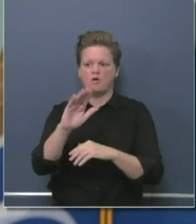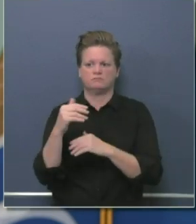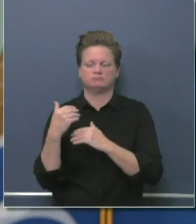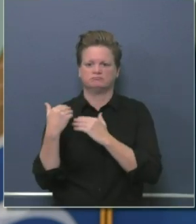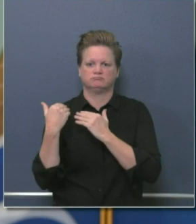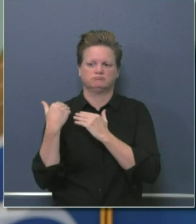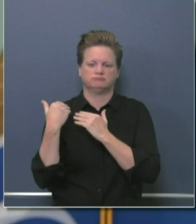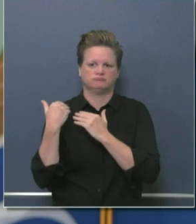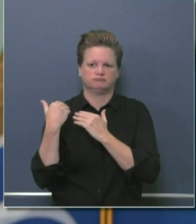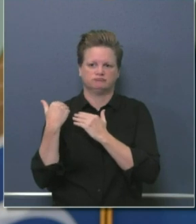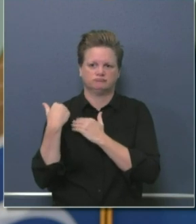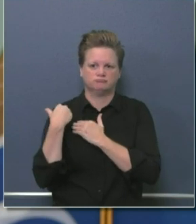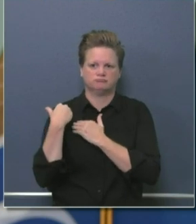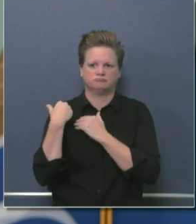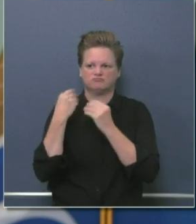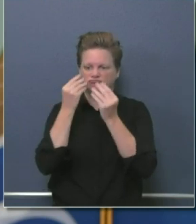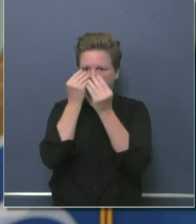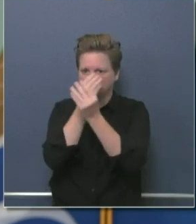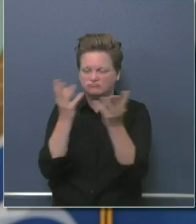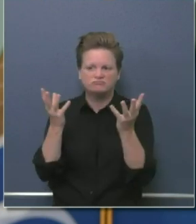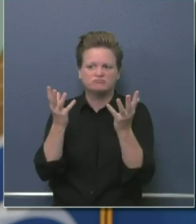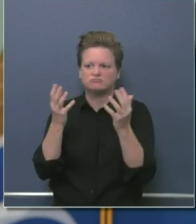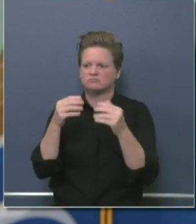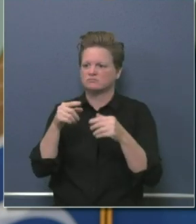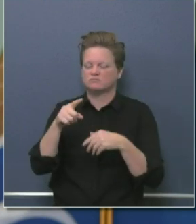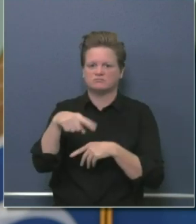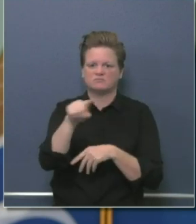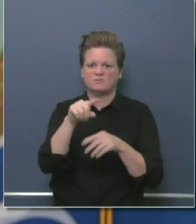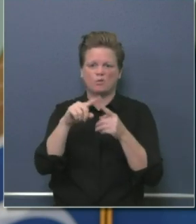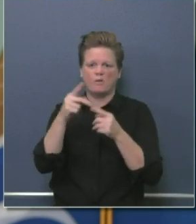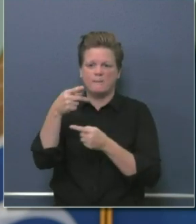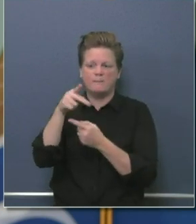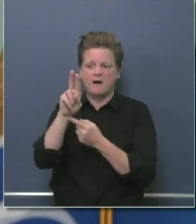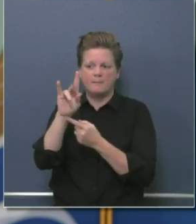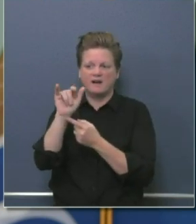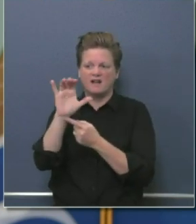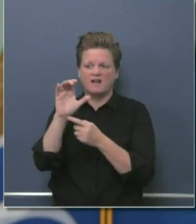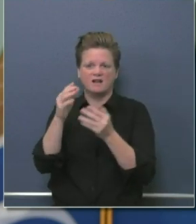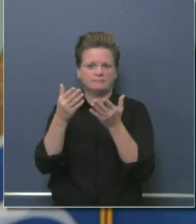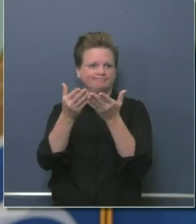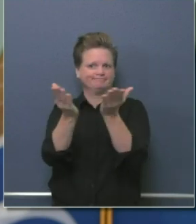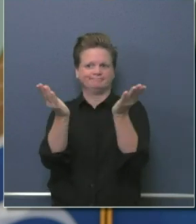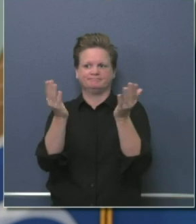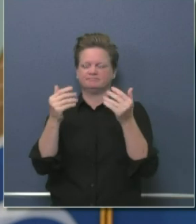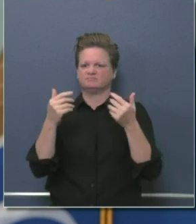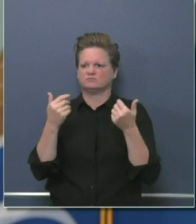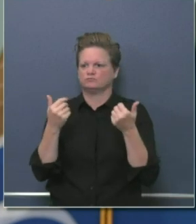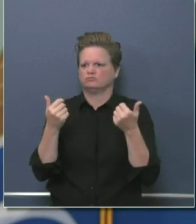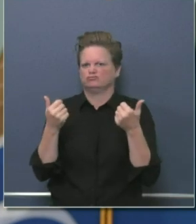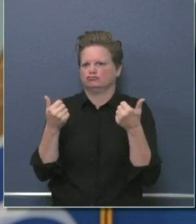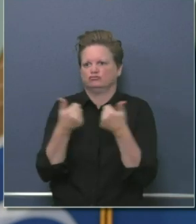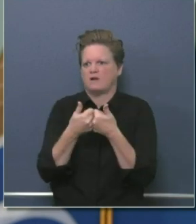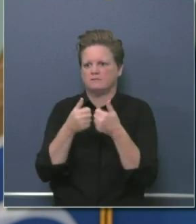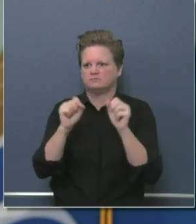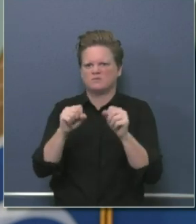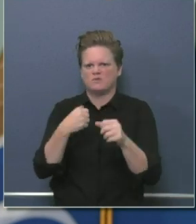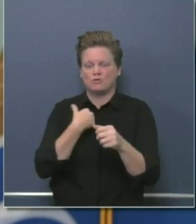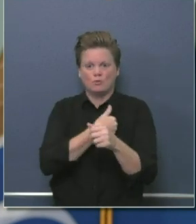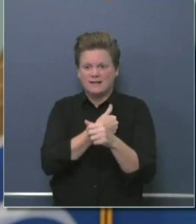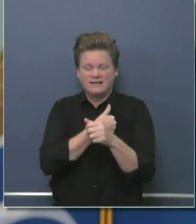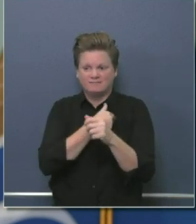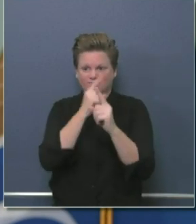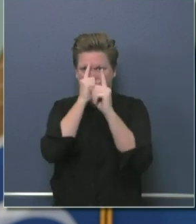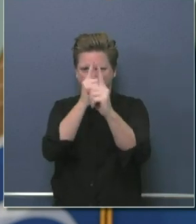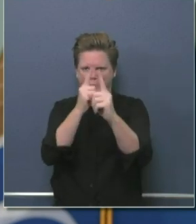to do that work. And so, this is always a challenge, isn't it? We want to be as transparent as possible. My